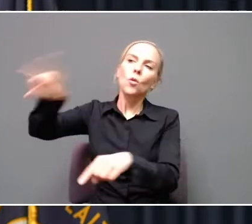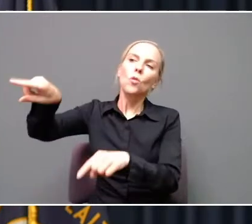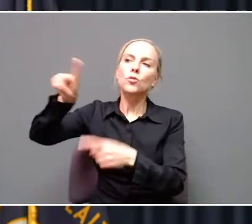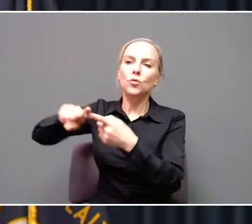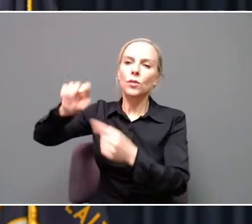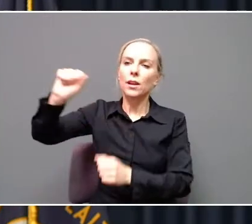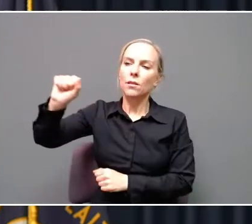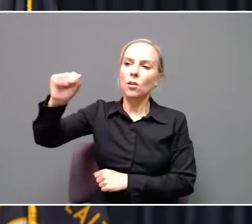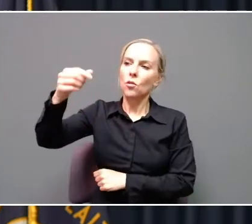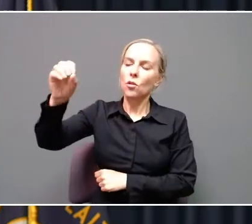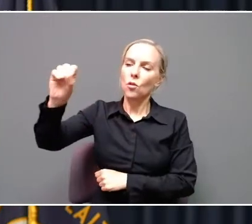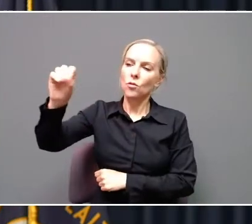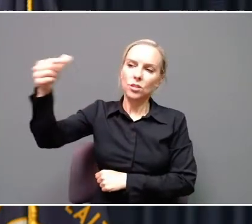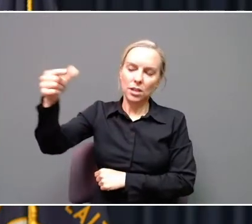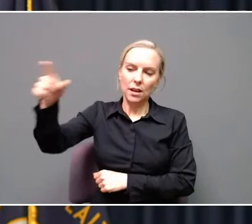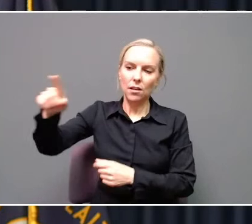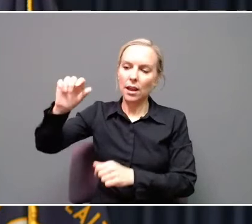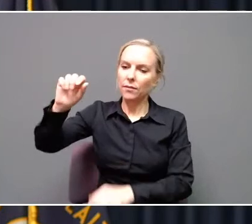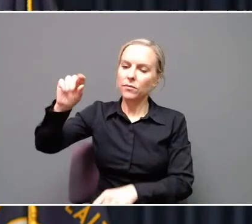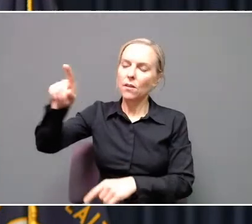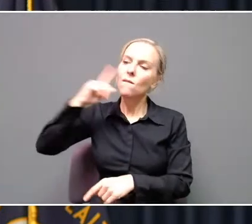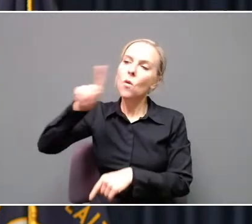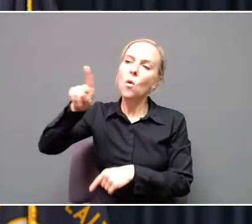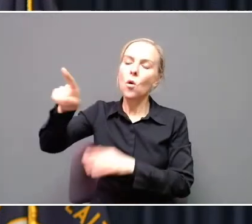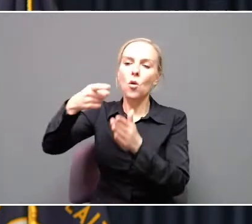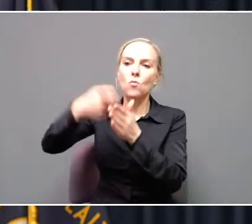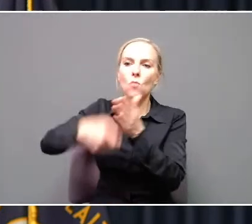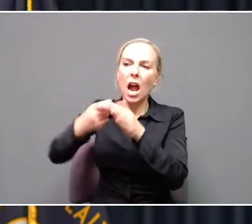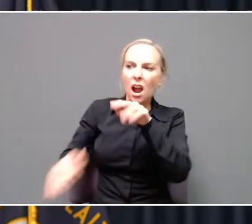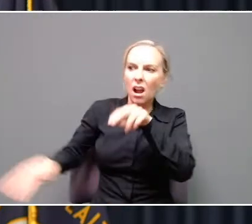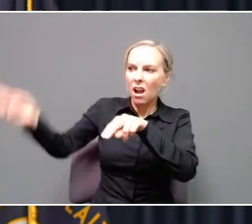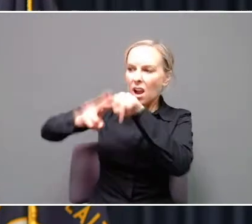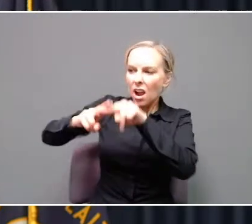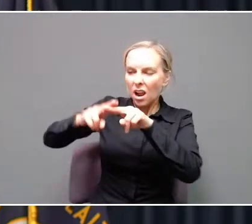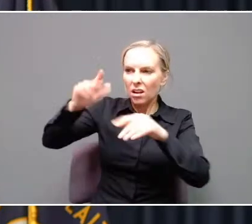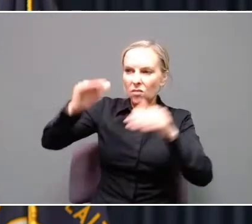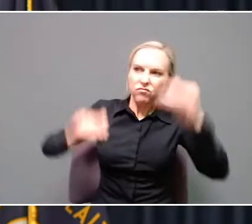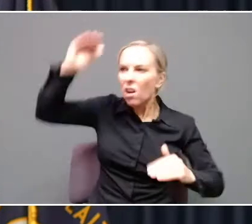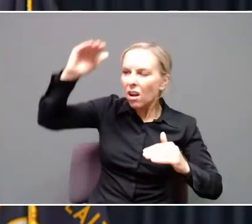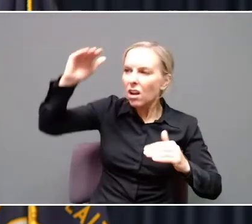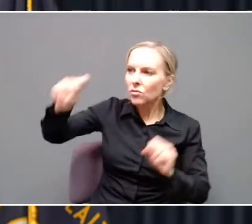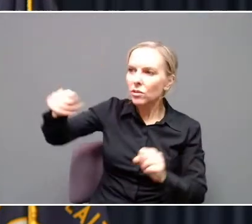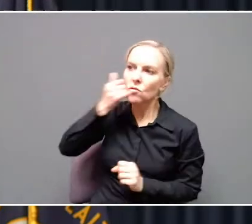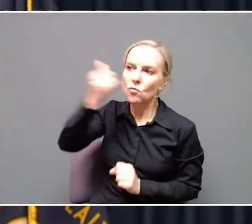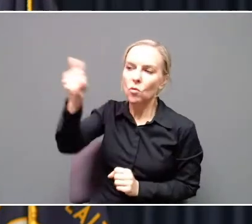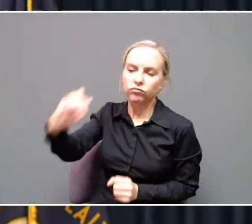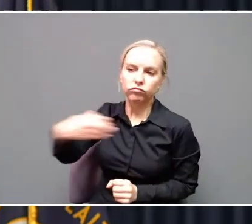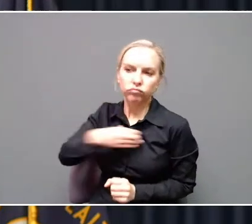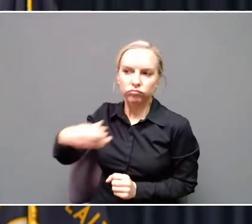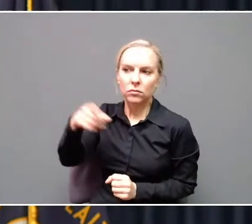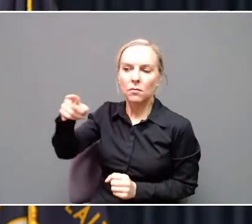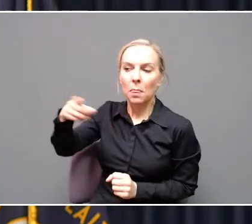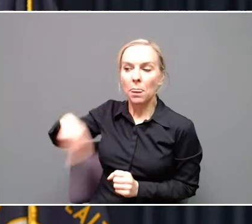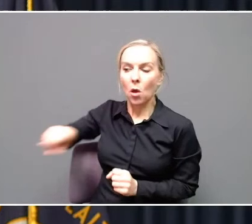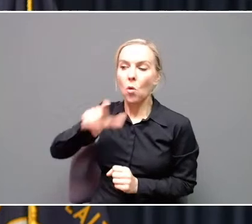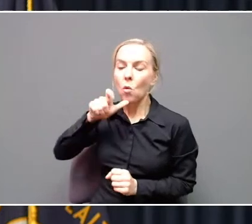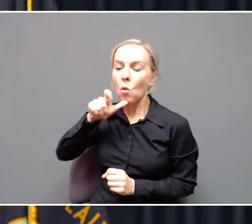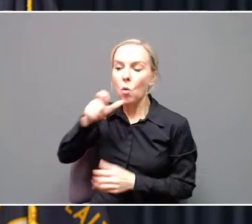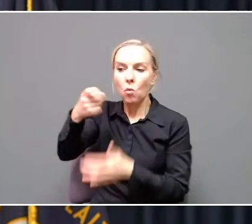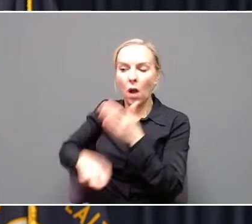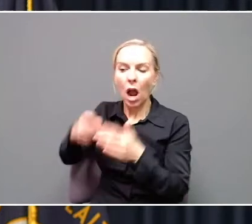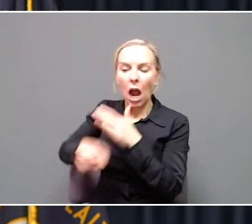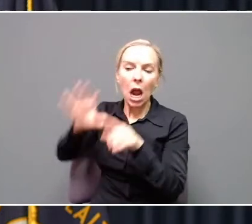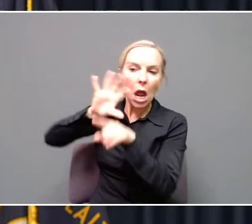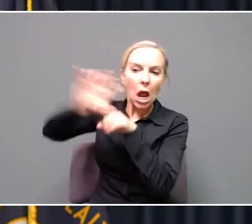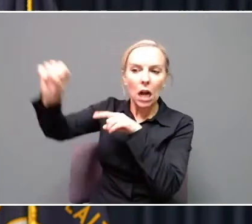under state law, price gougers can be held accountable. You look at